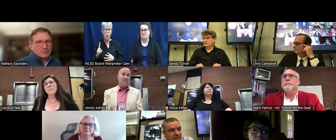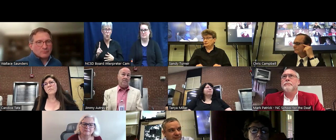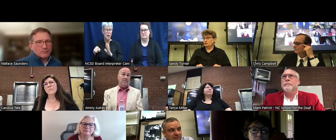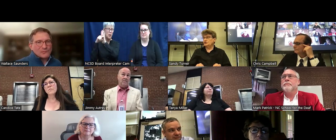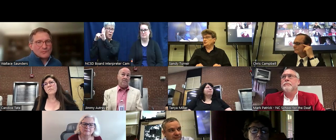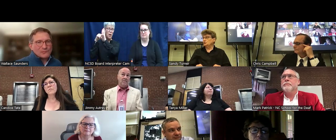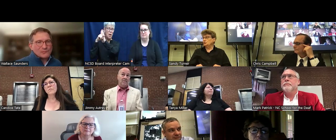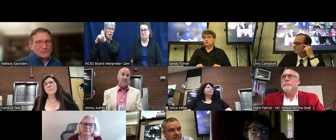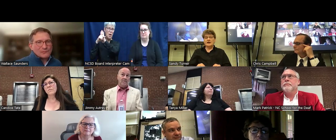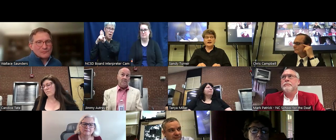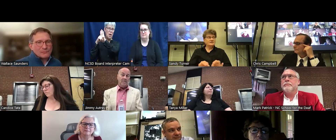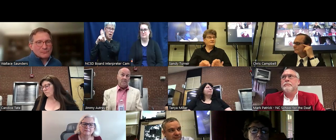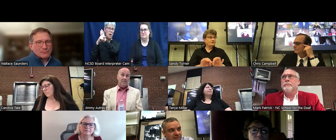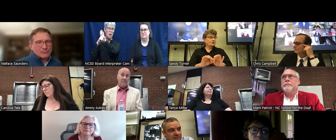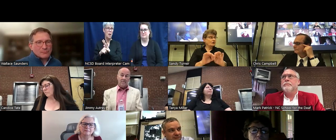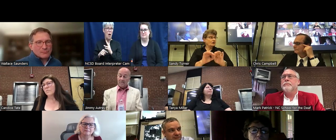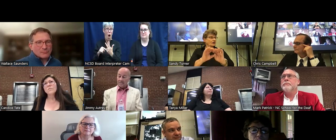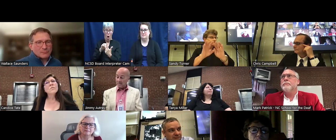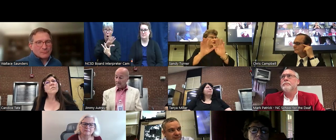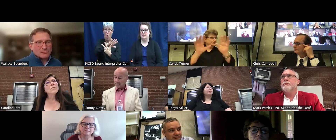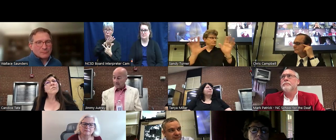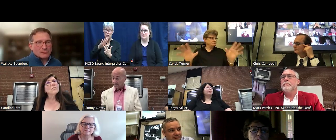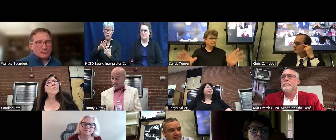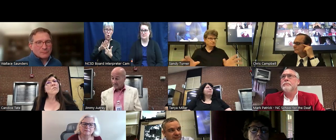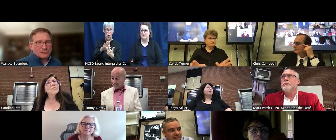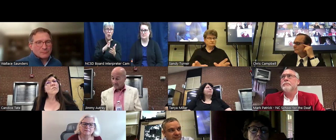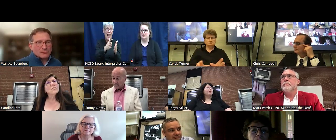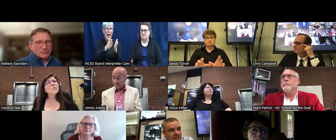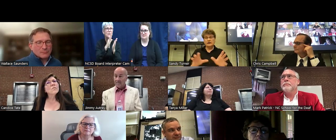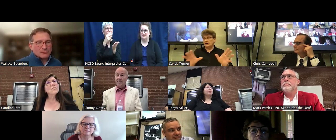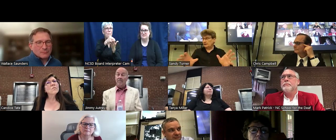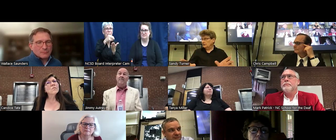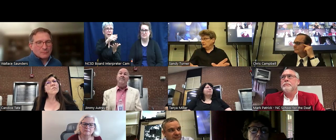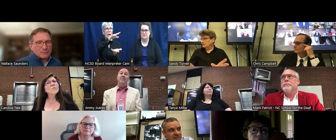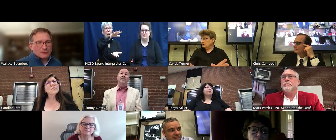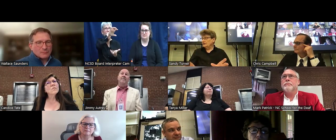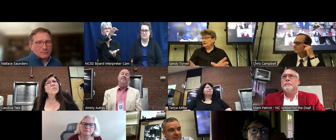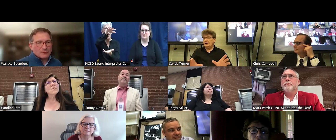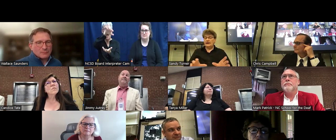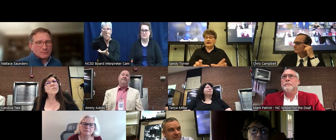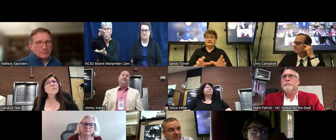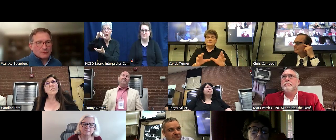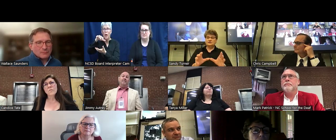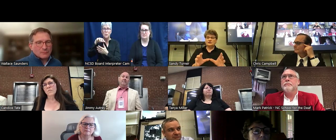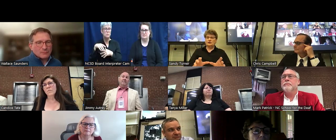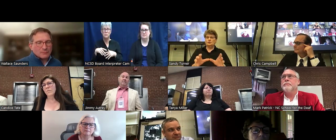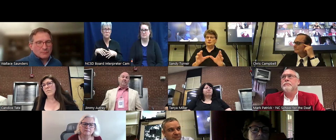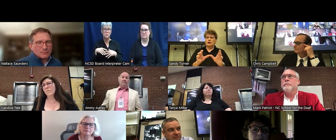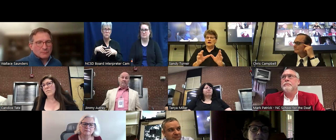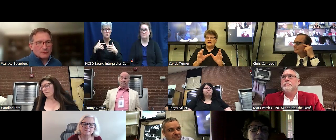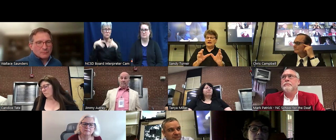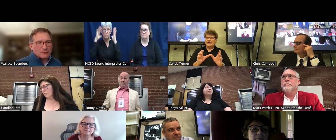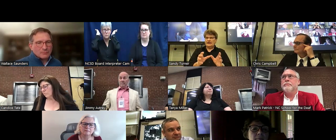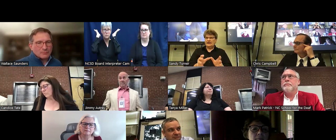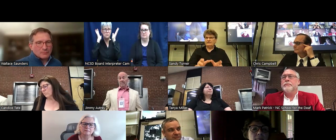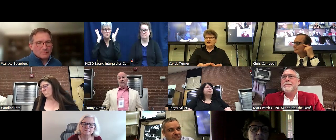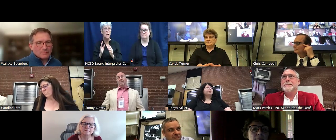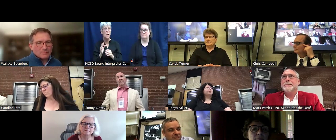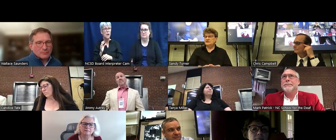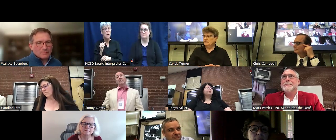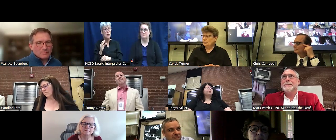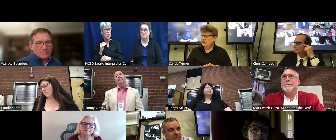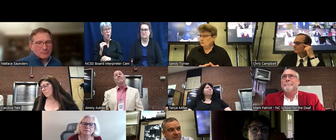the 3 schools asking for just money. And so if